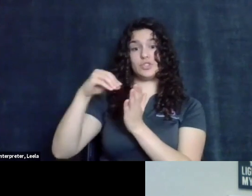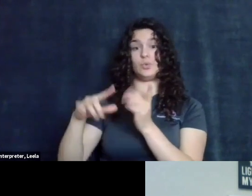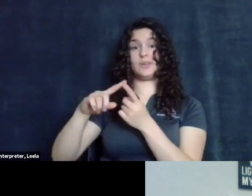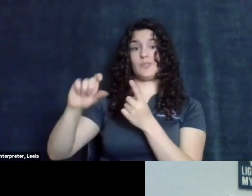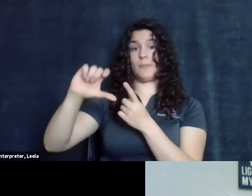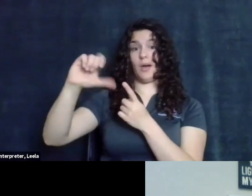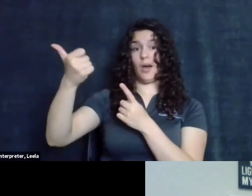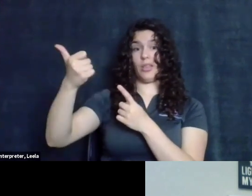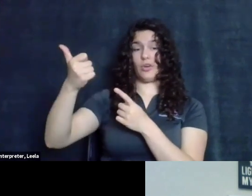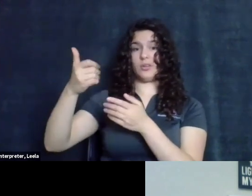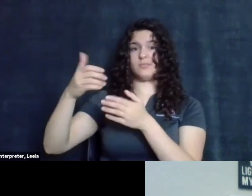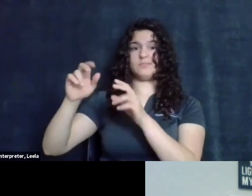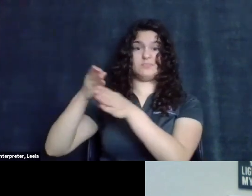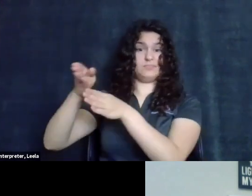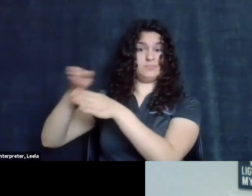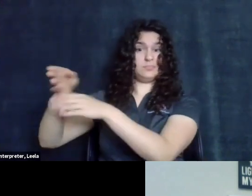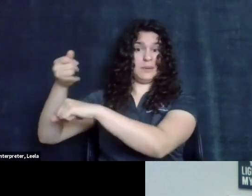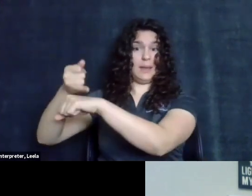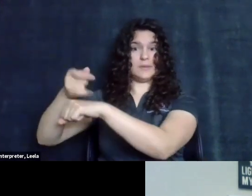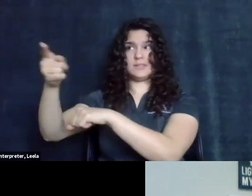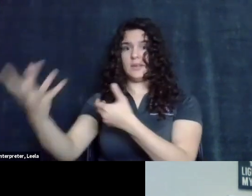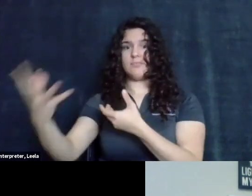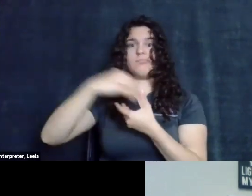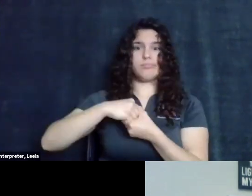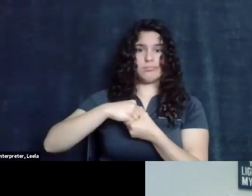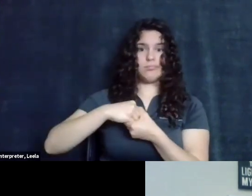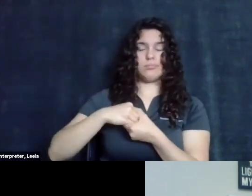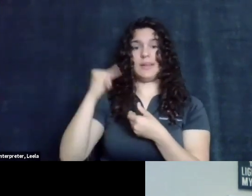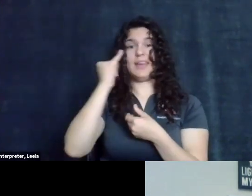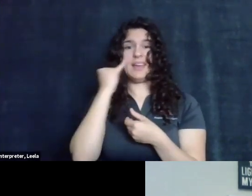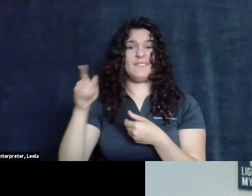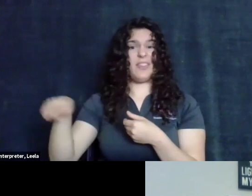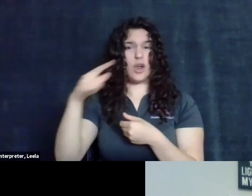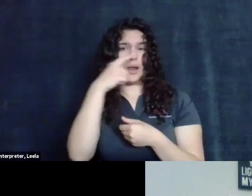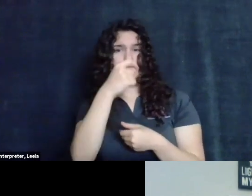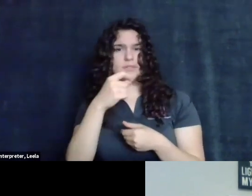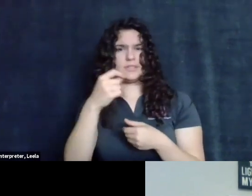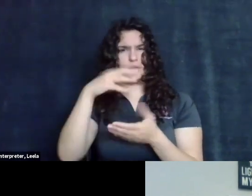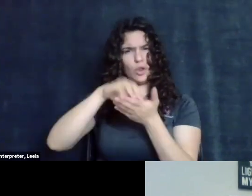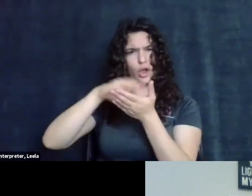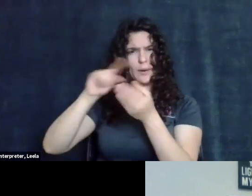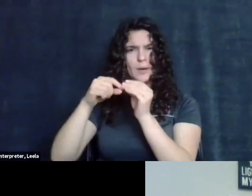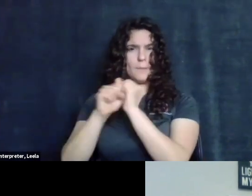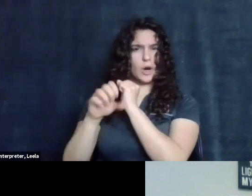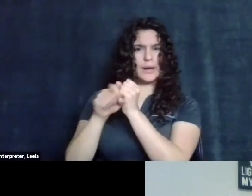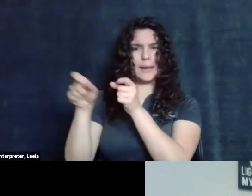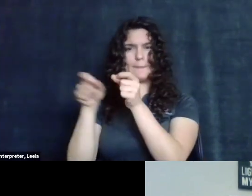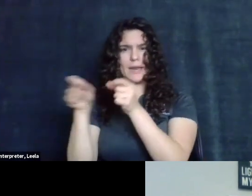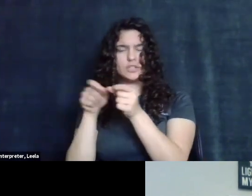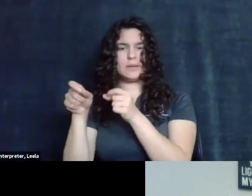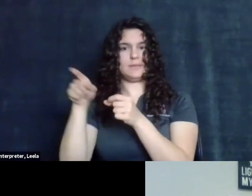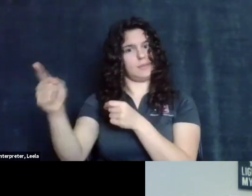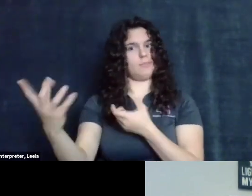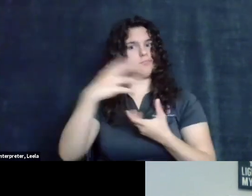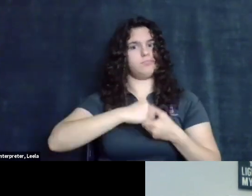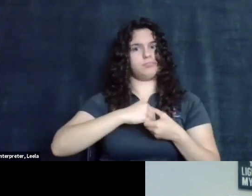the campus who are interested in some of these management and marketing topics. So